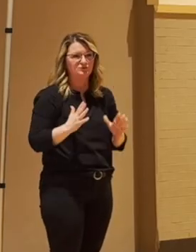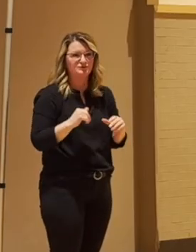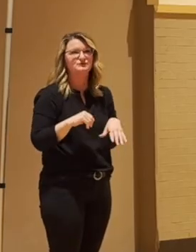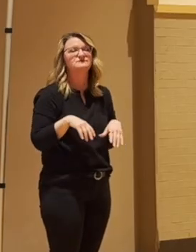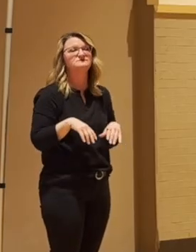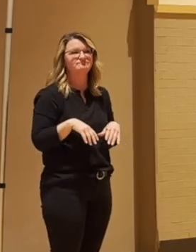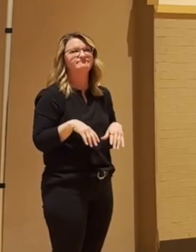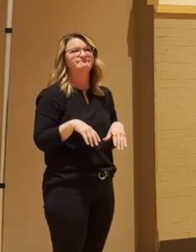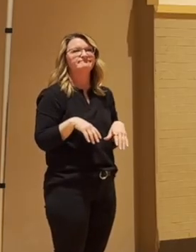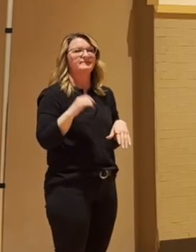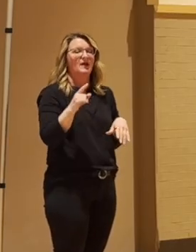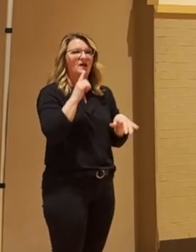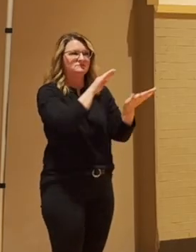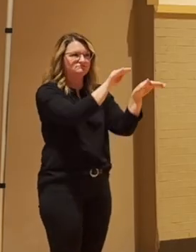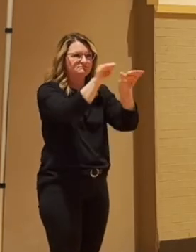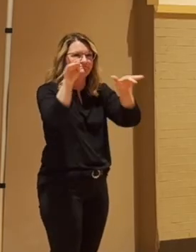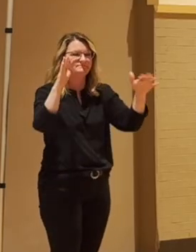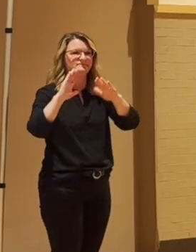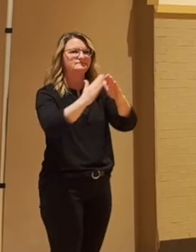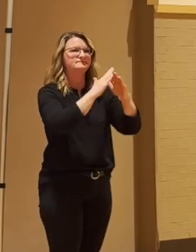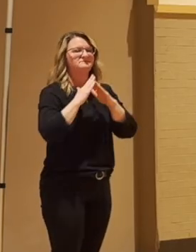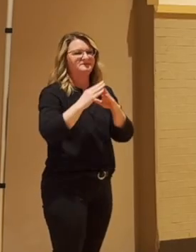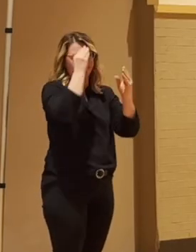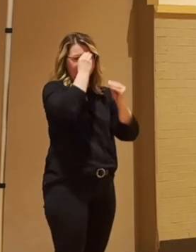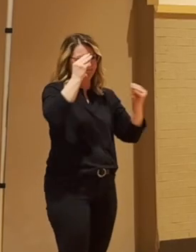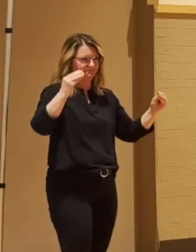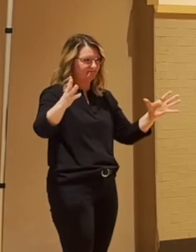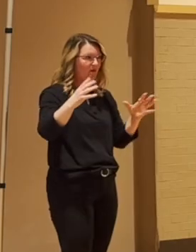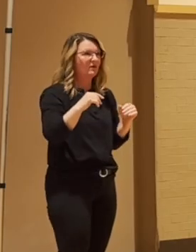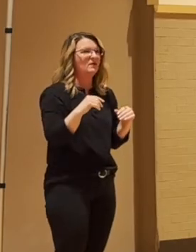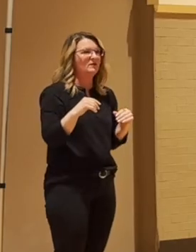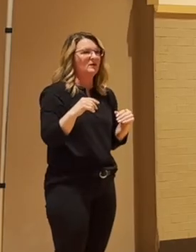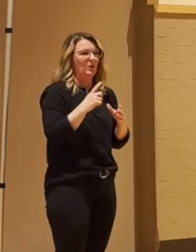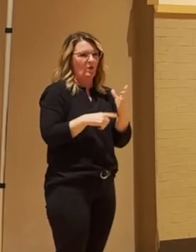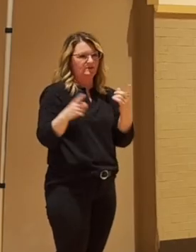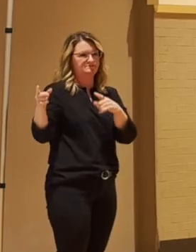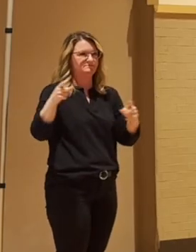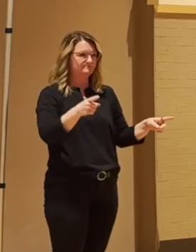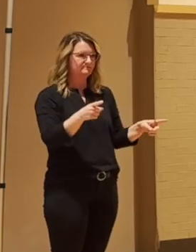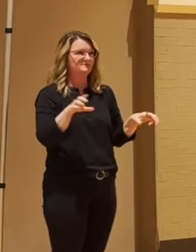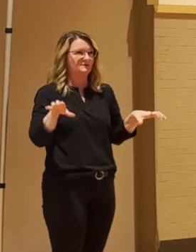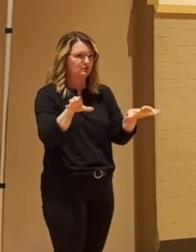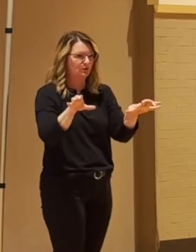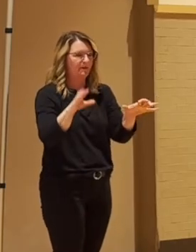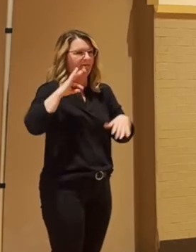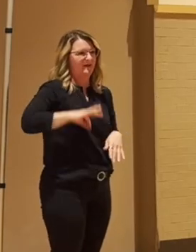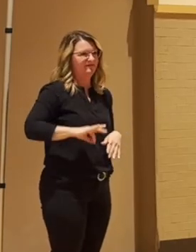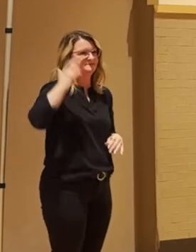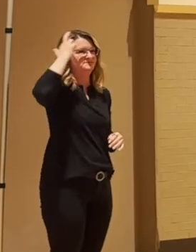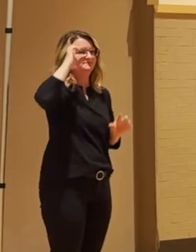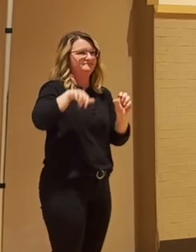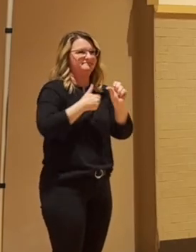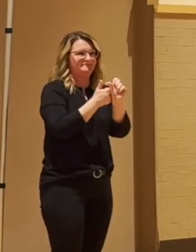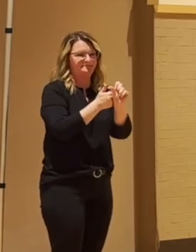just getting out into the community and letting everyone know what we're doing and what the benefits are.